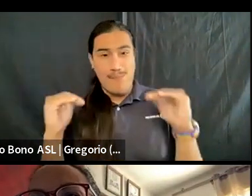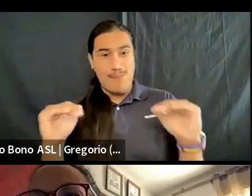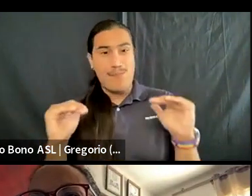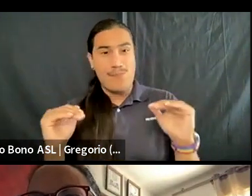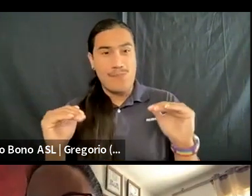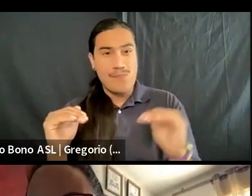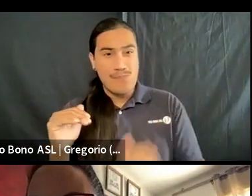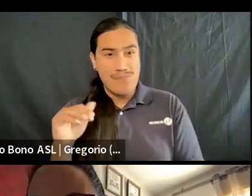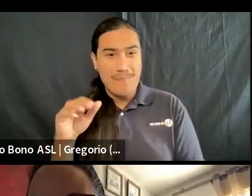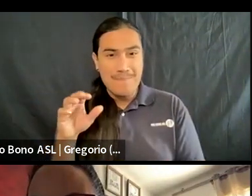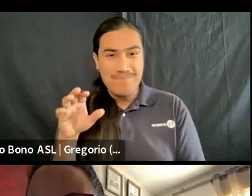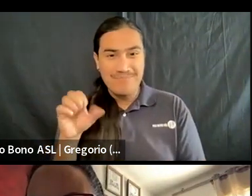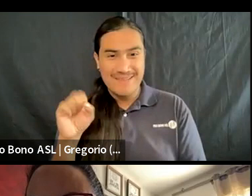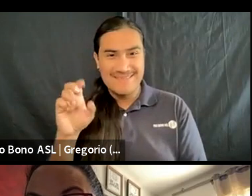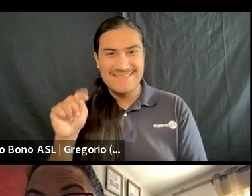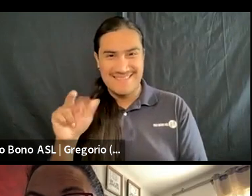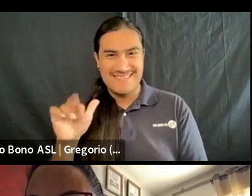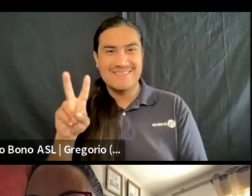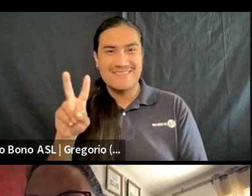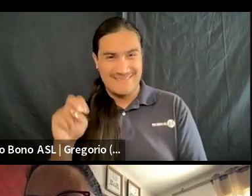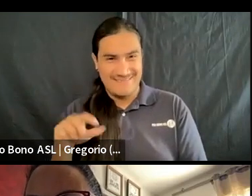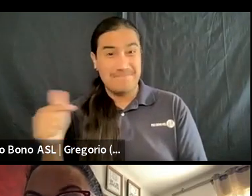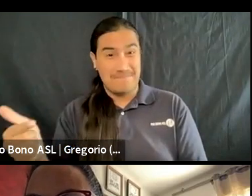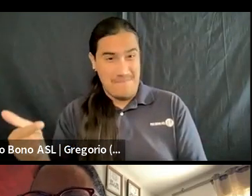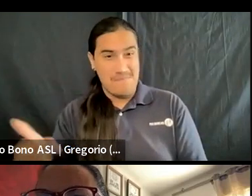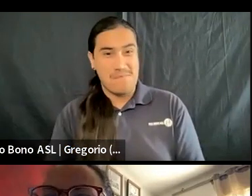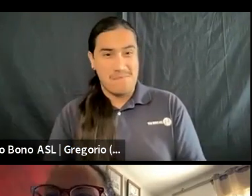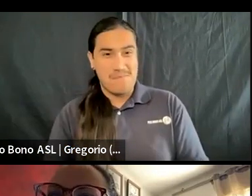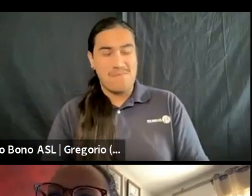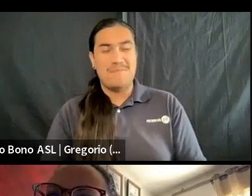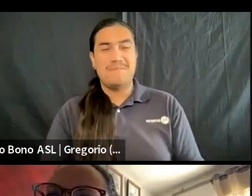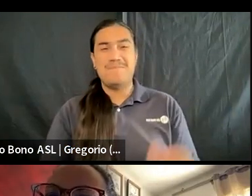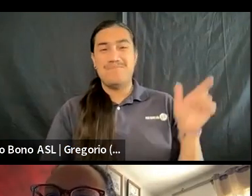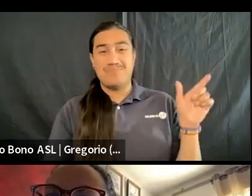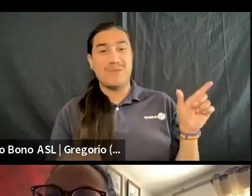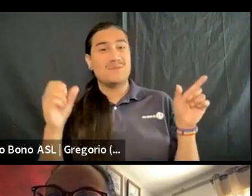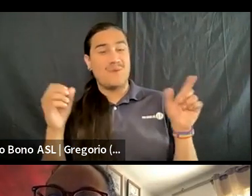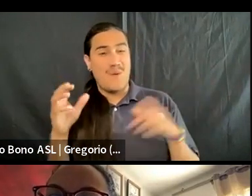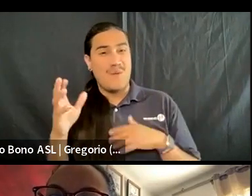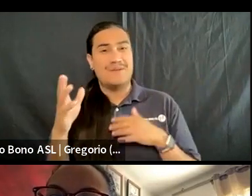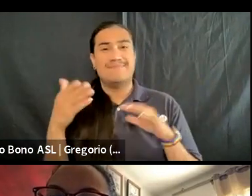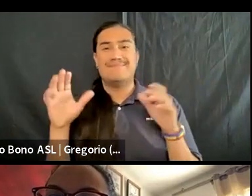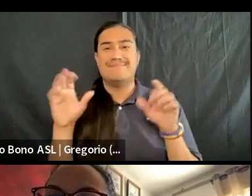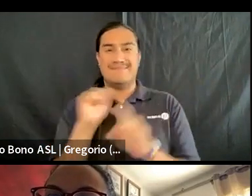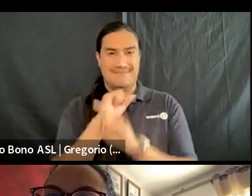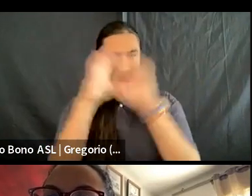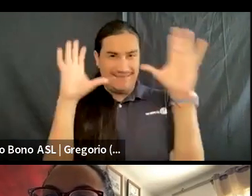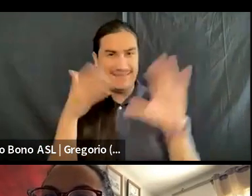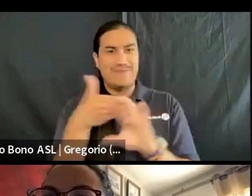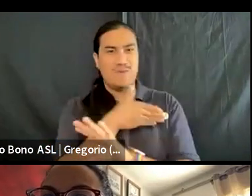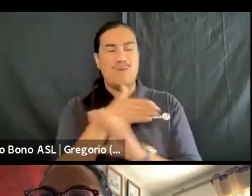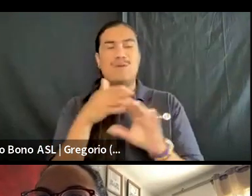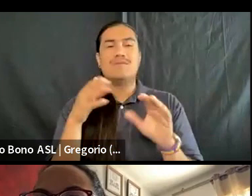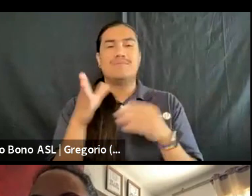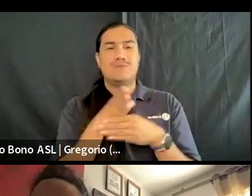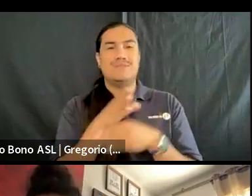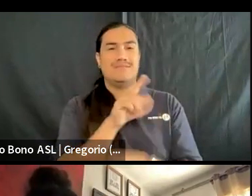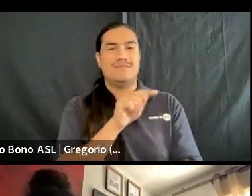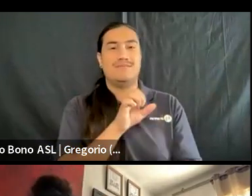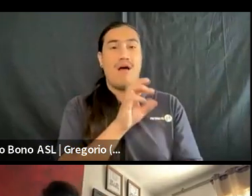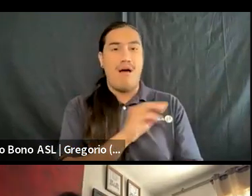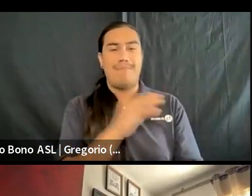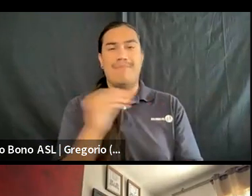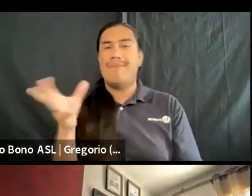Next. Steven, like to read. So this is the scene before between Tom and the mother